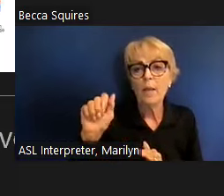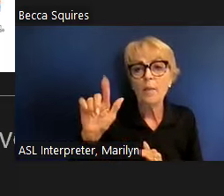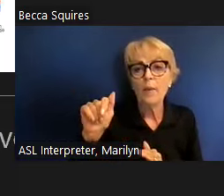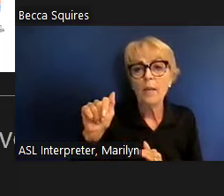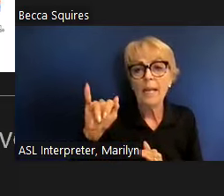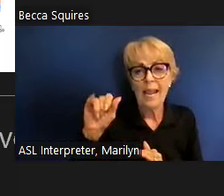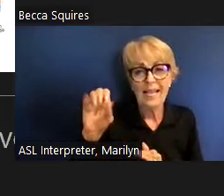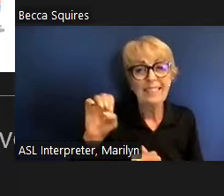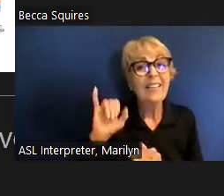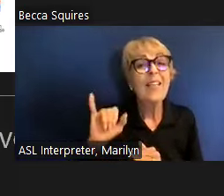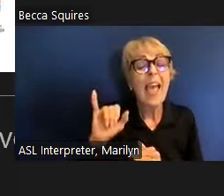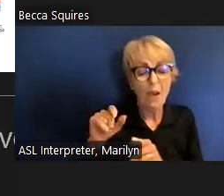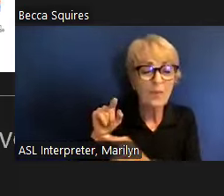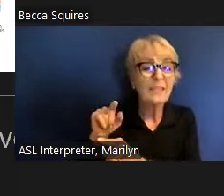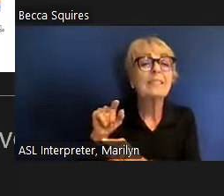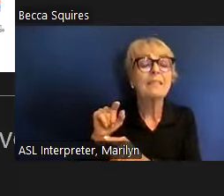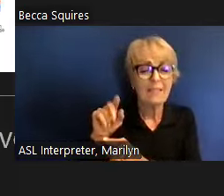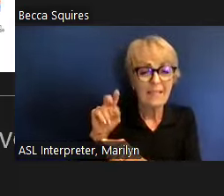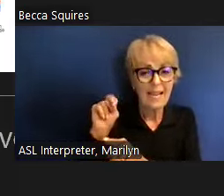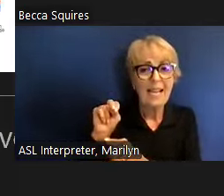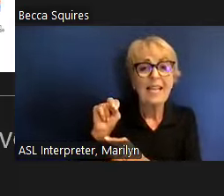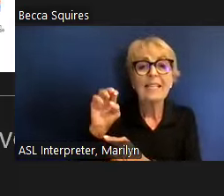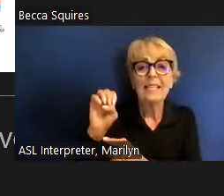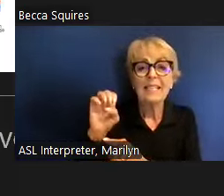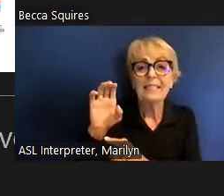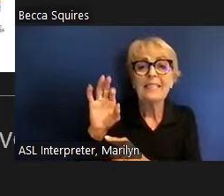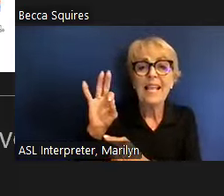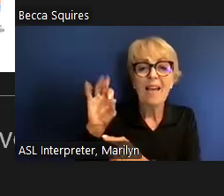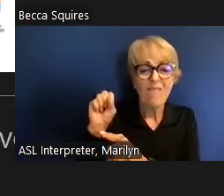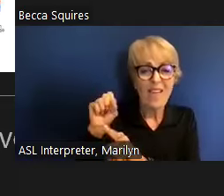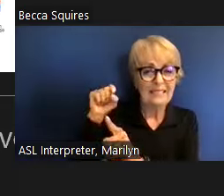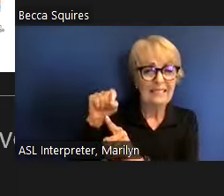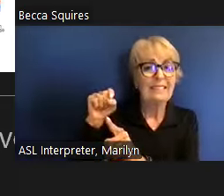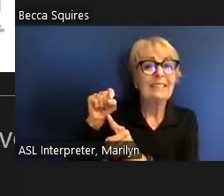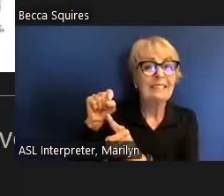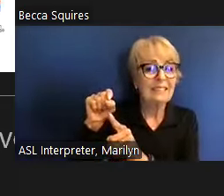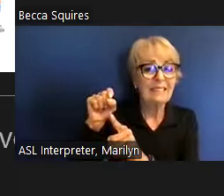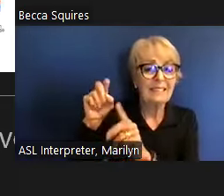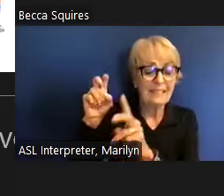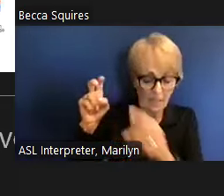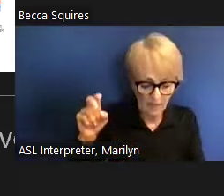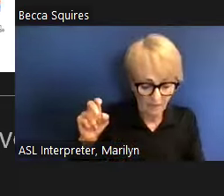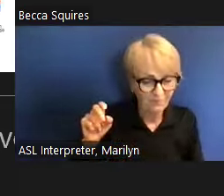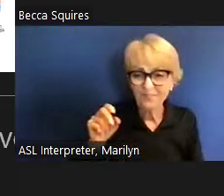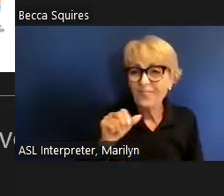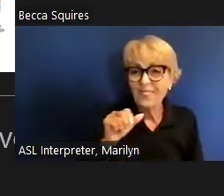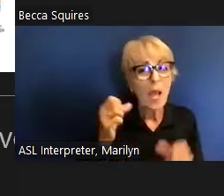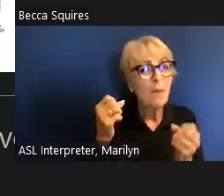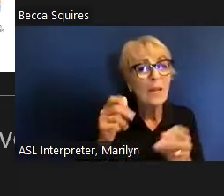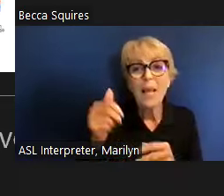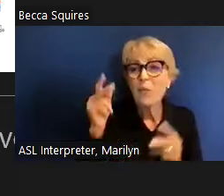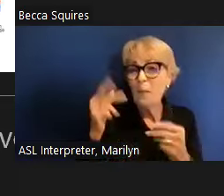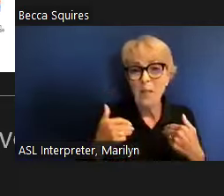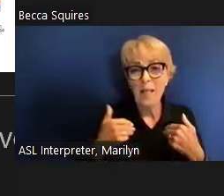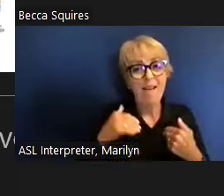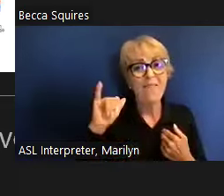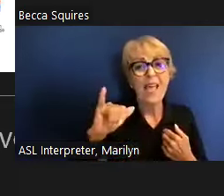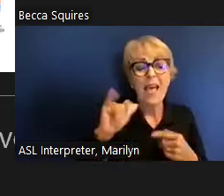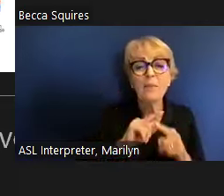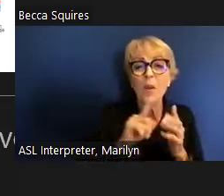MECFS for years. That's been the signature thing where not many other people have that. But